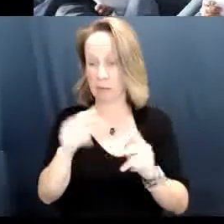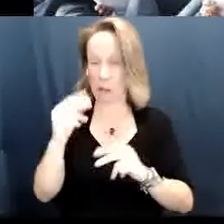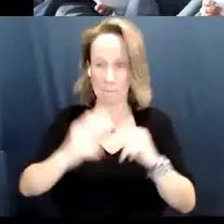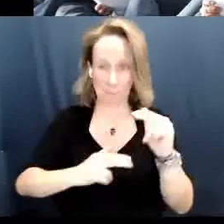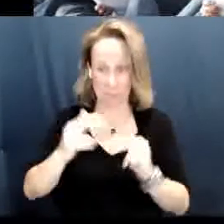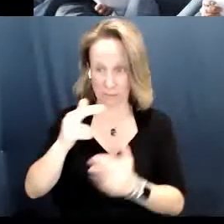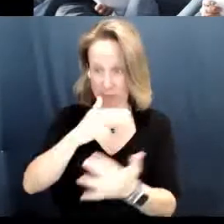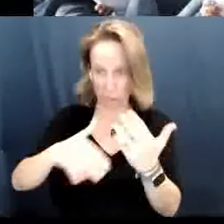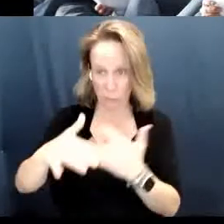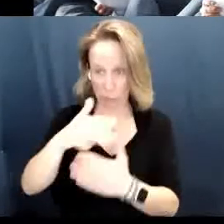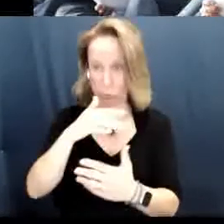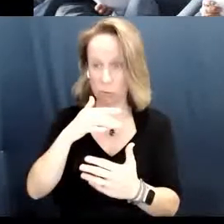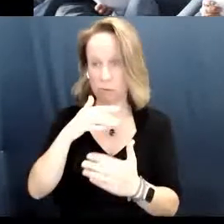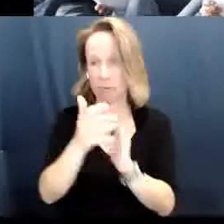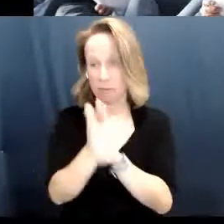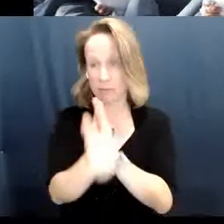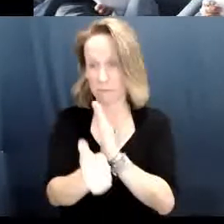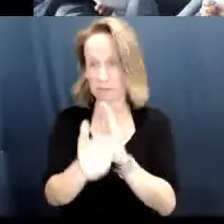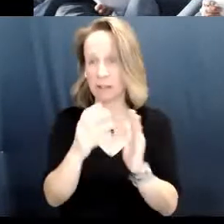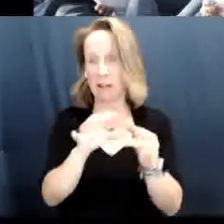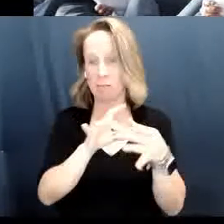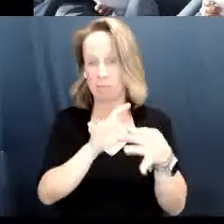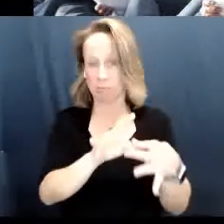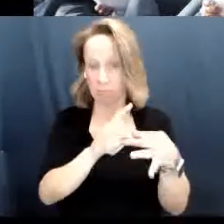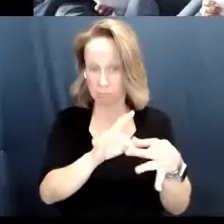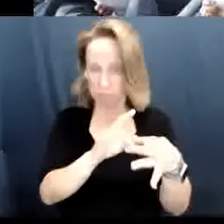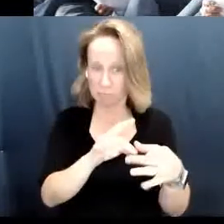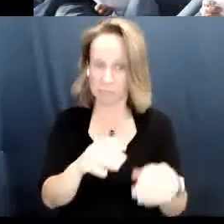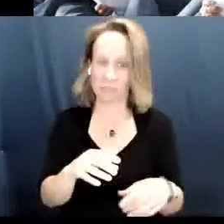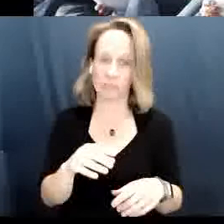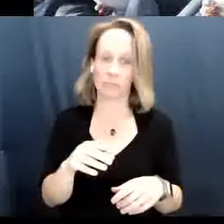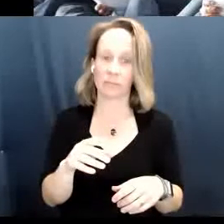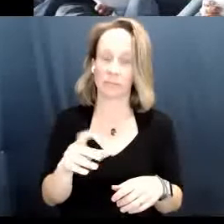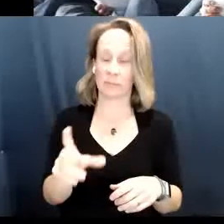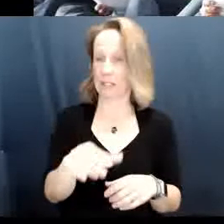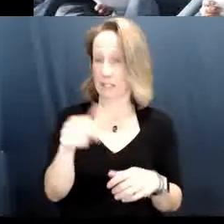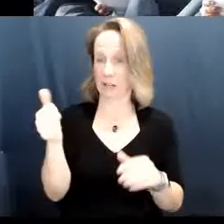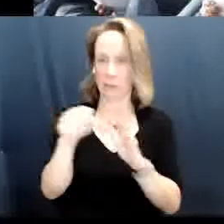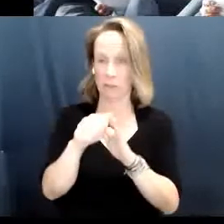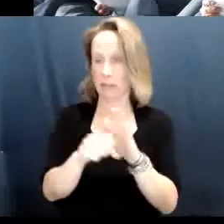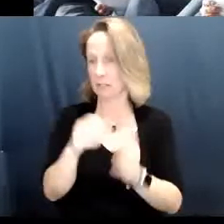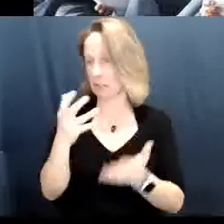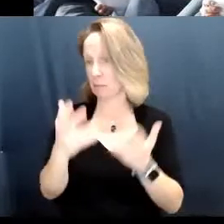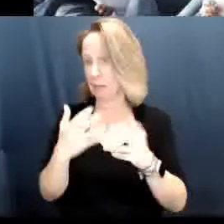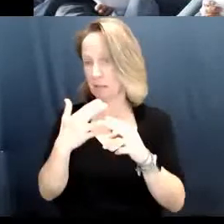and relationships. In other states, they might refer to those types of groups as a